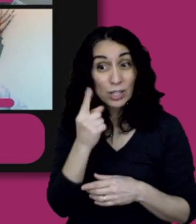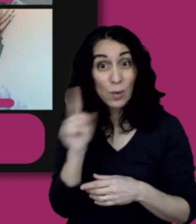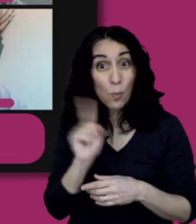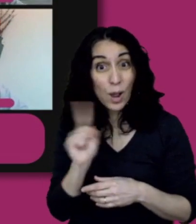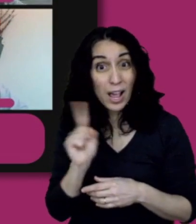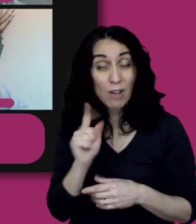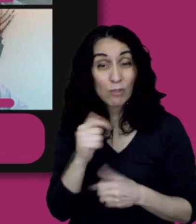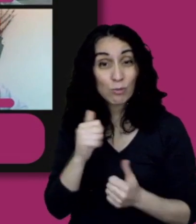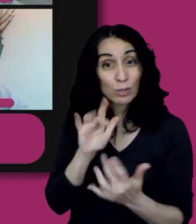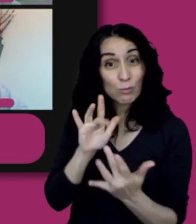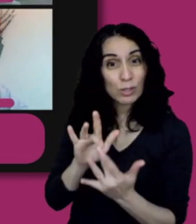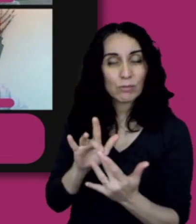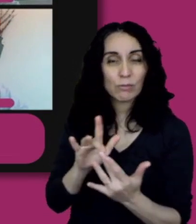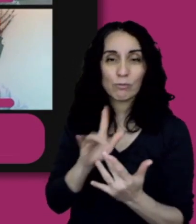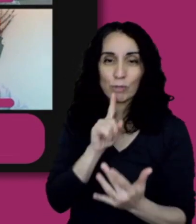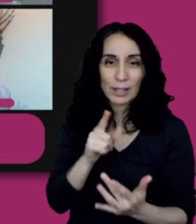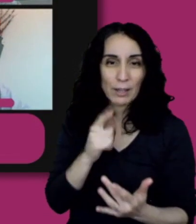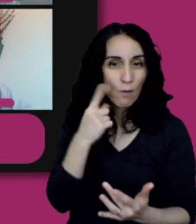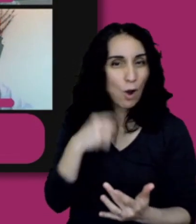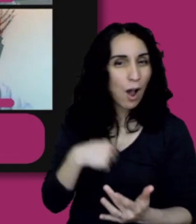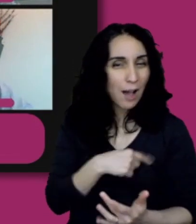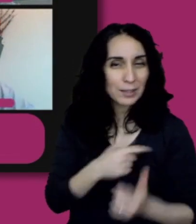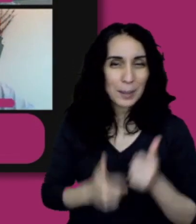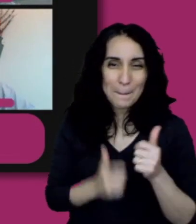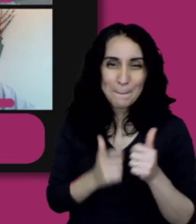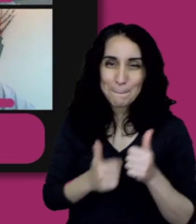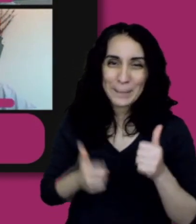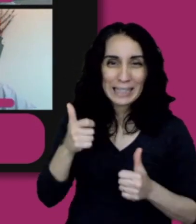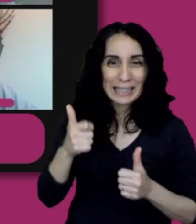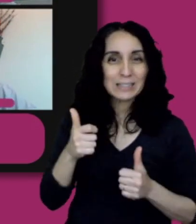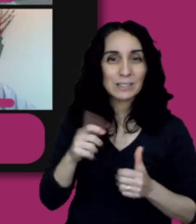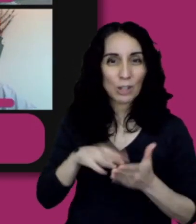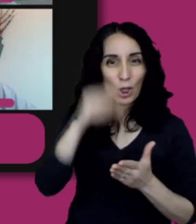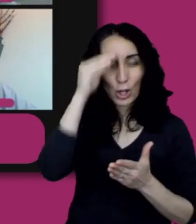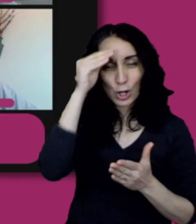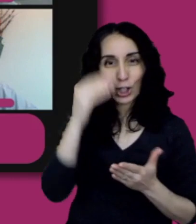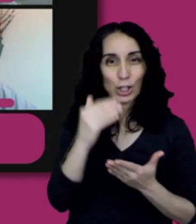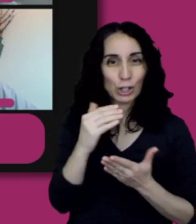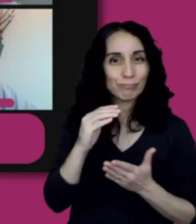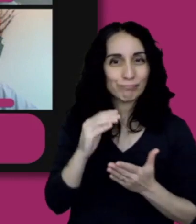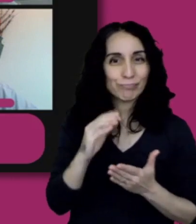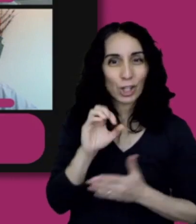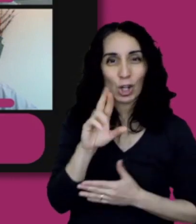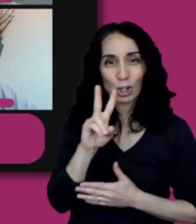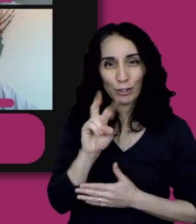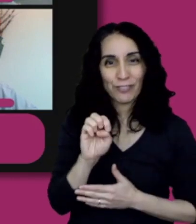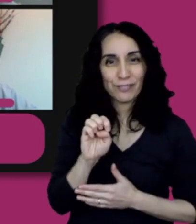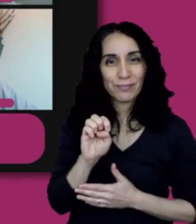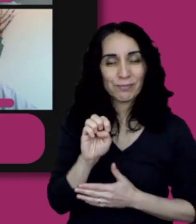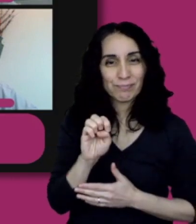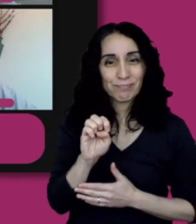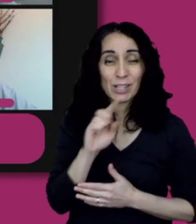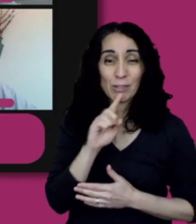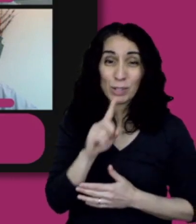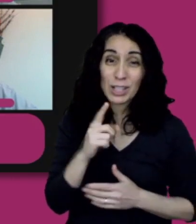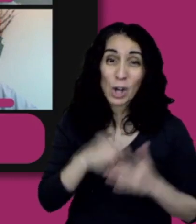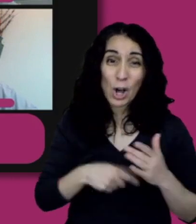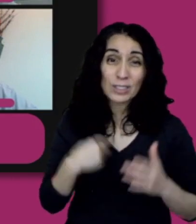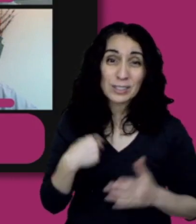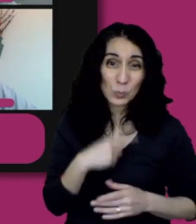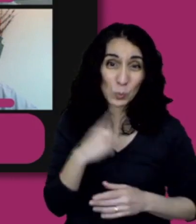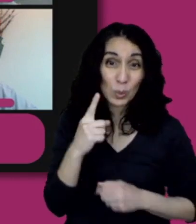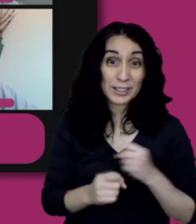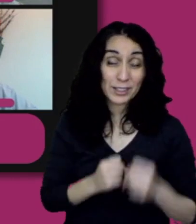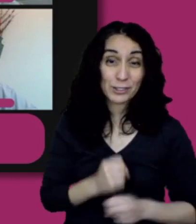them for us was probably the biggest learning curve. And truly, it cost us a year. It cost us a year.